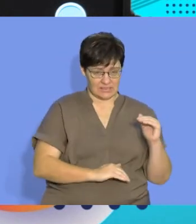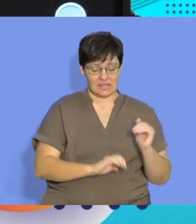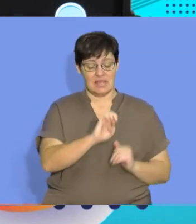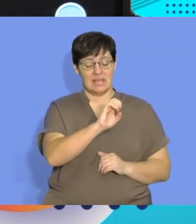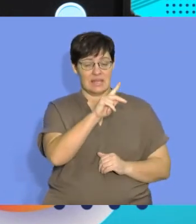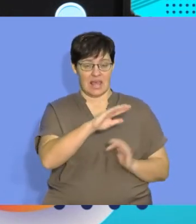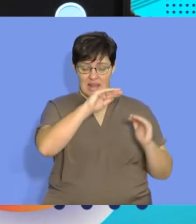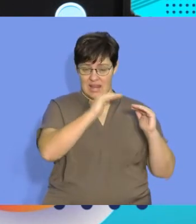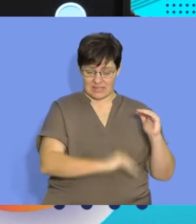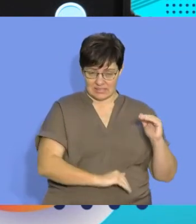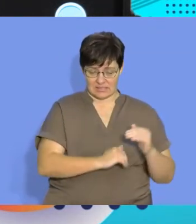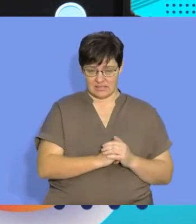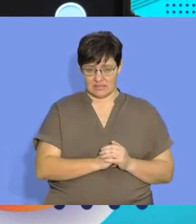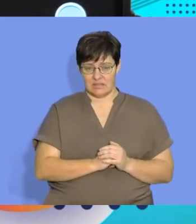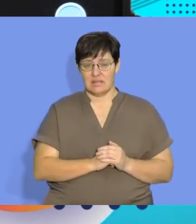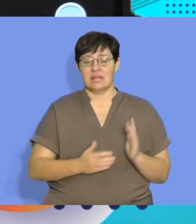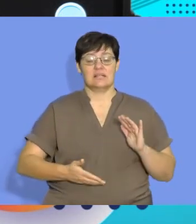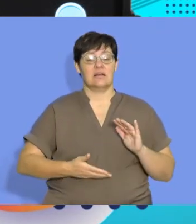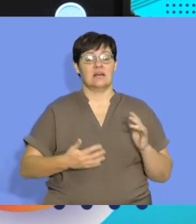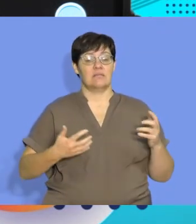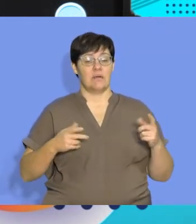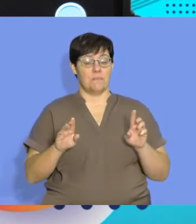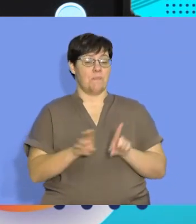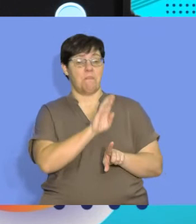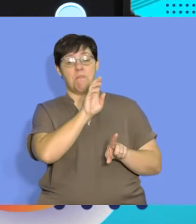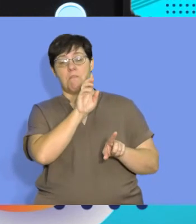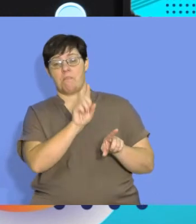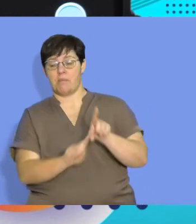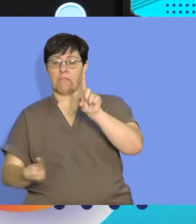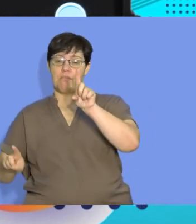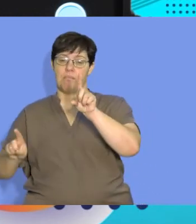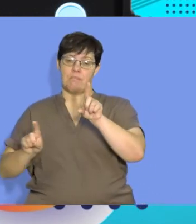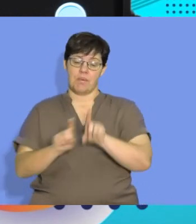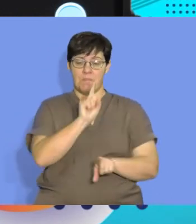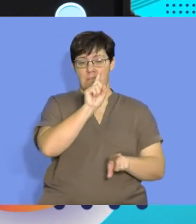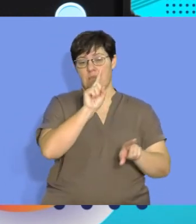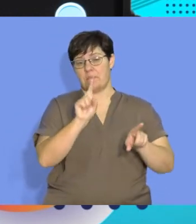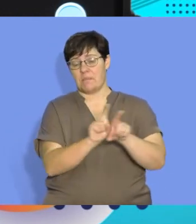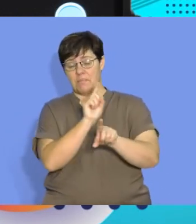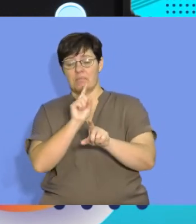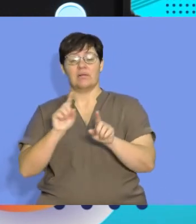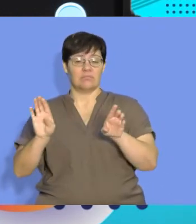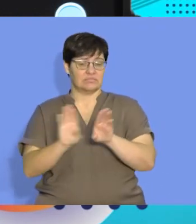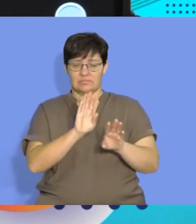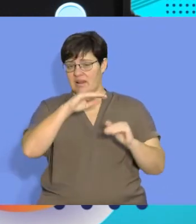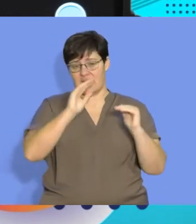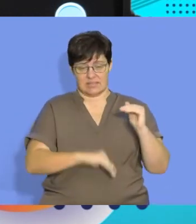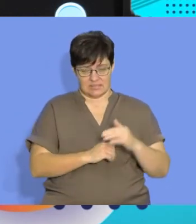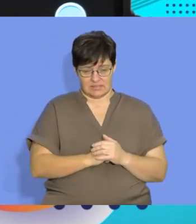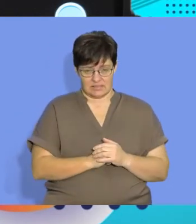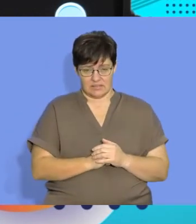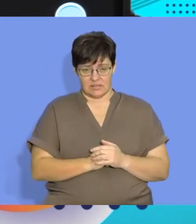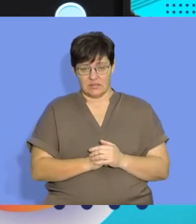decrease in speed, so we have less collisions, less colliding with each other,